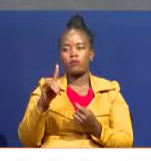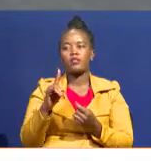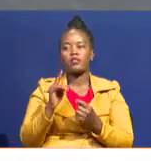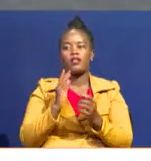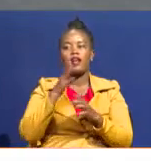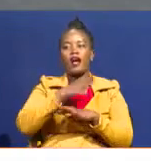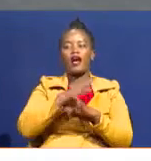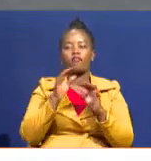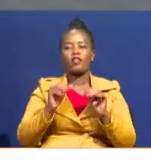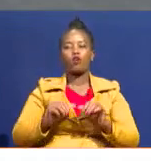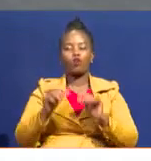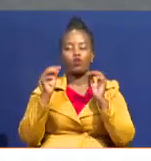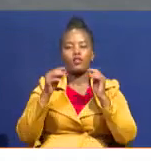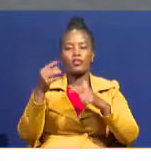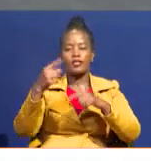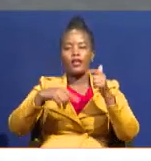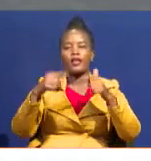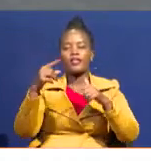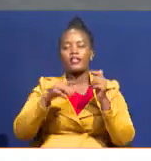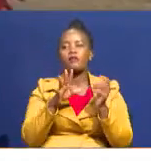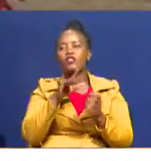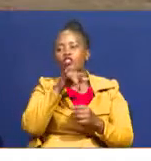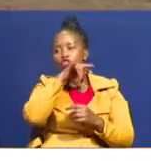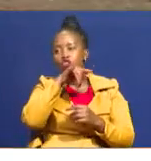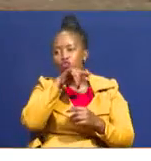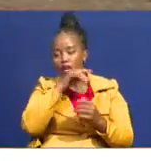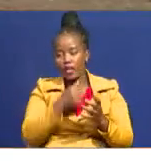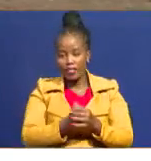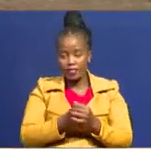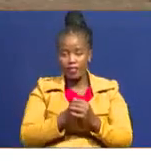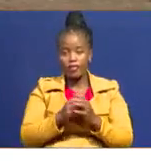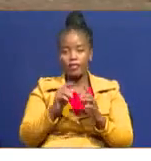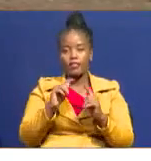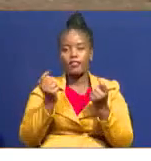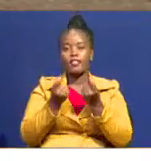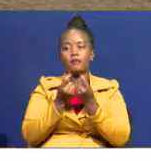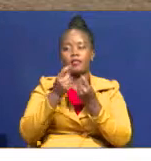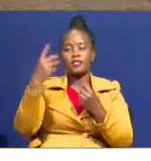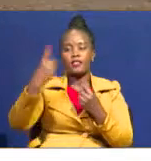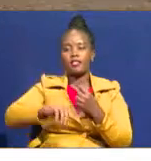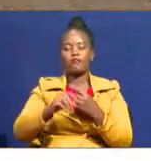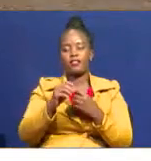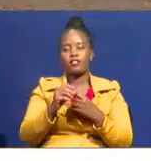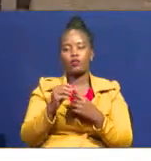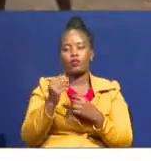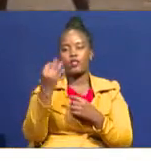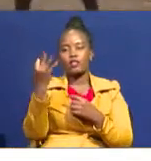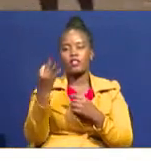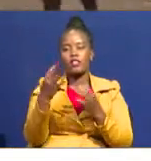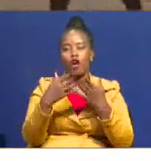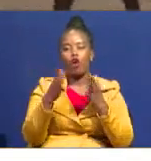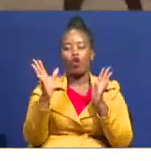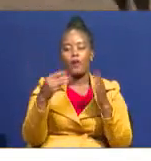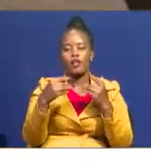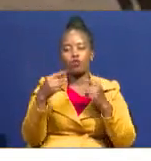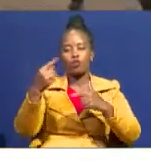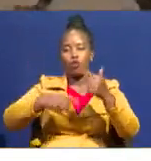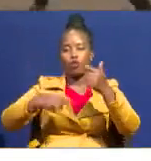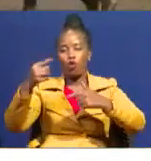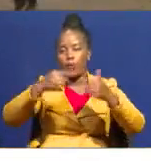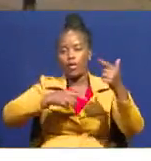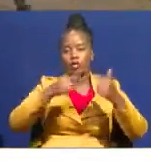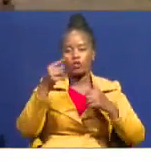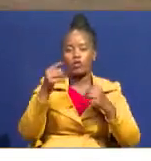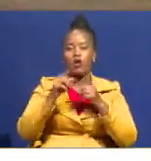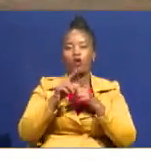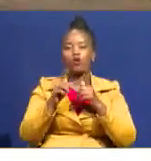Games in Uganda. Powerhouse Cheptil maintained their good run after defeating Ngora by three straight sets in their opening group match, while Kyagudu humbled Tabora by